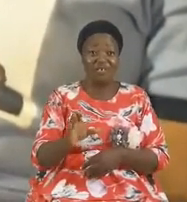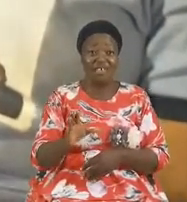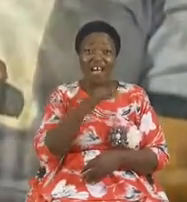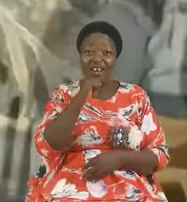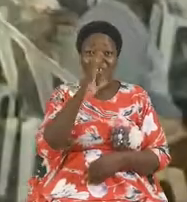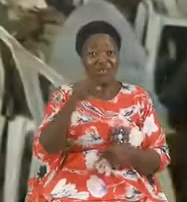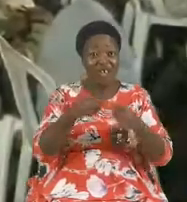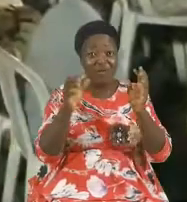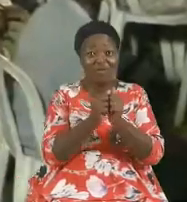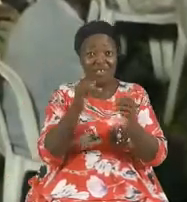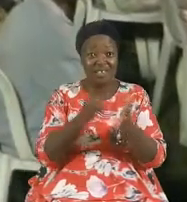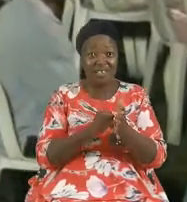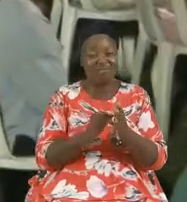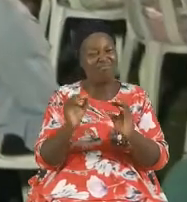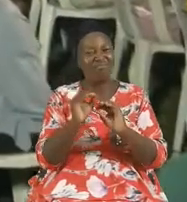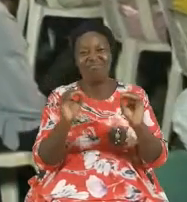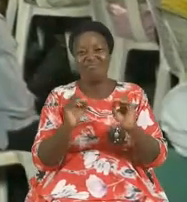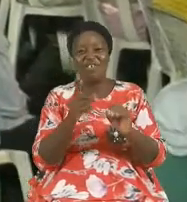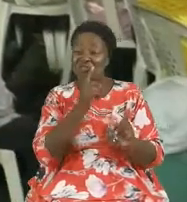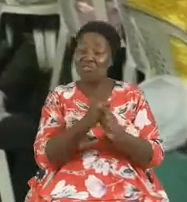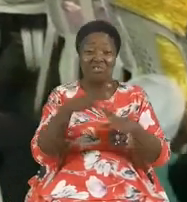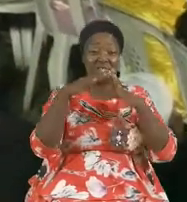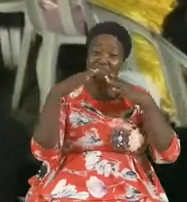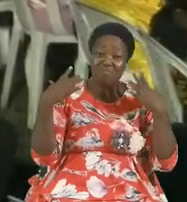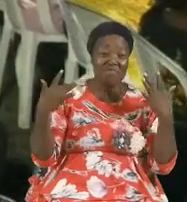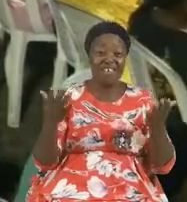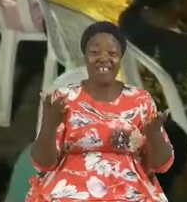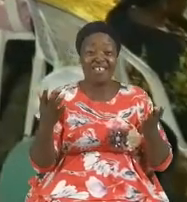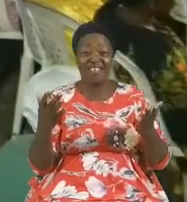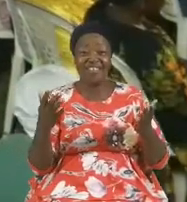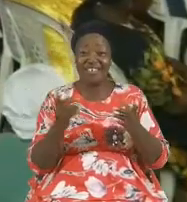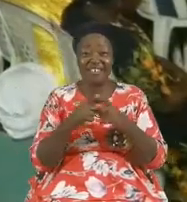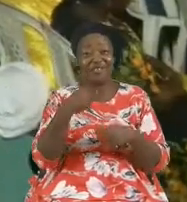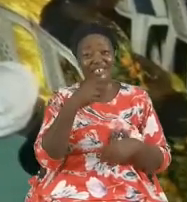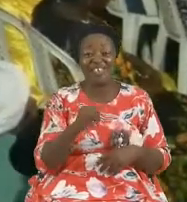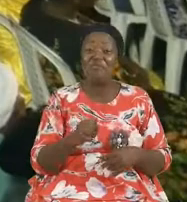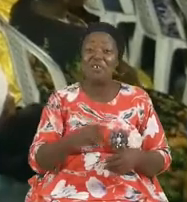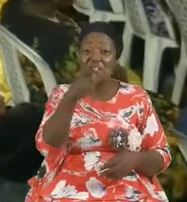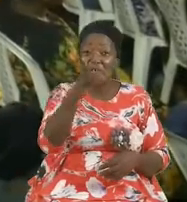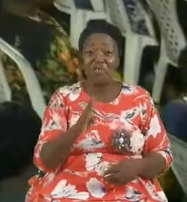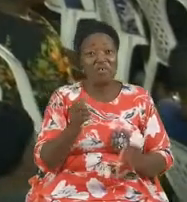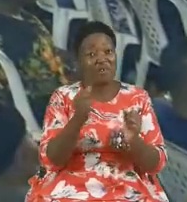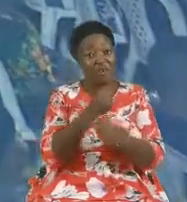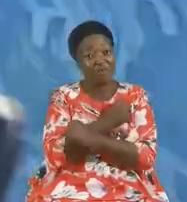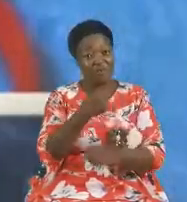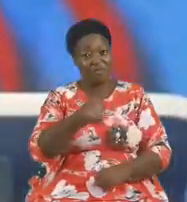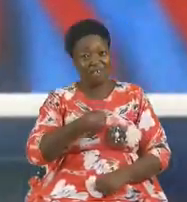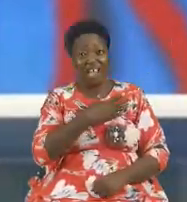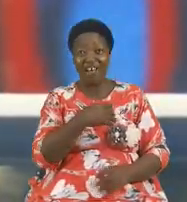cross and knock your enemy with it? No. You just smile and you tell